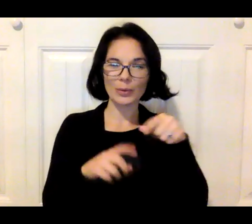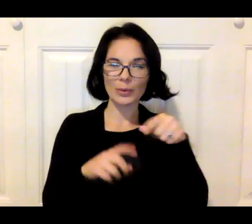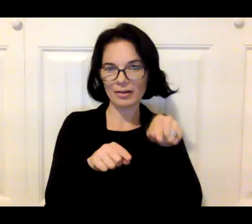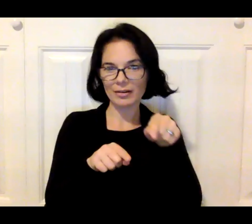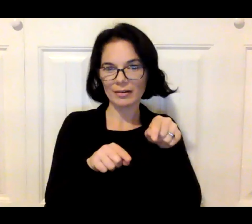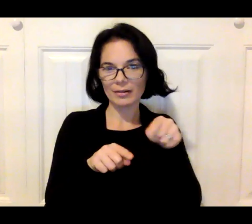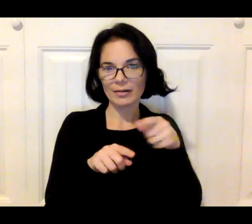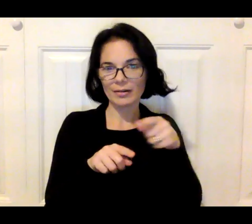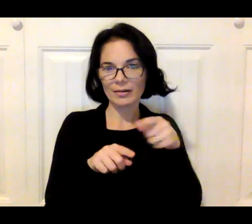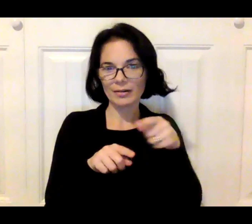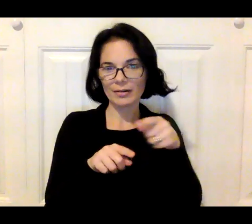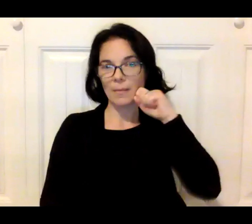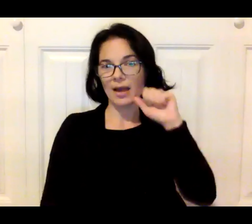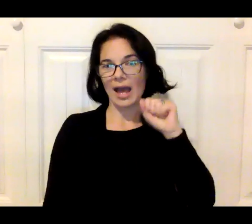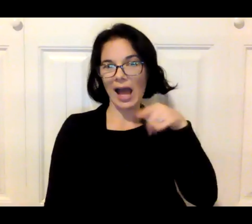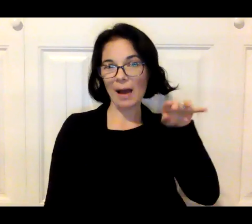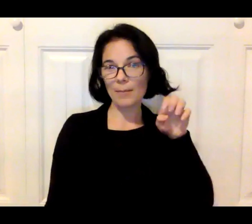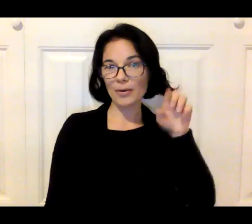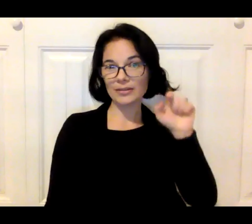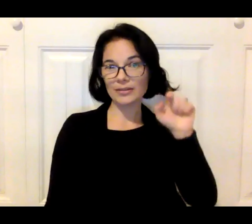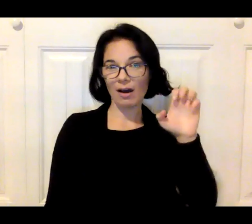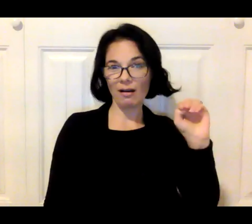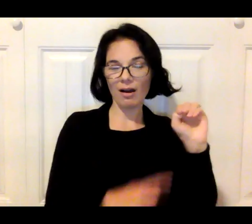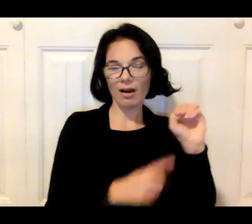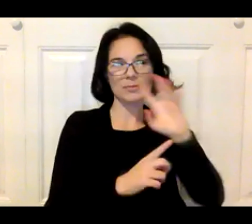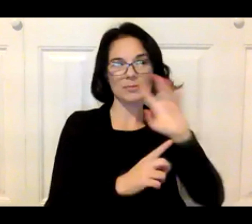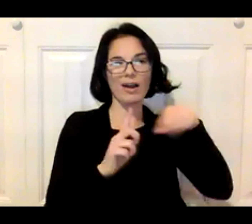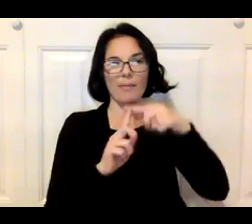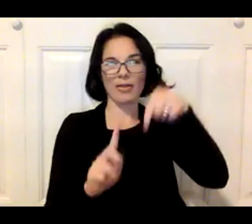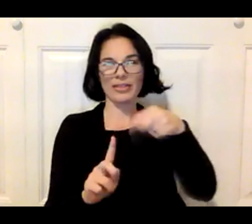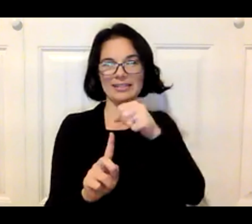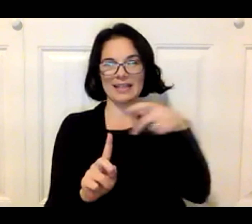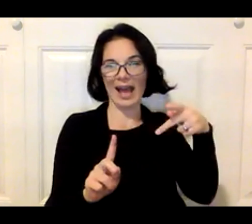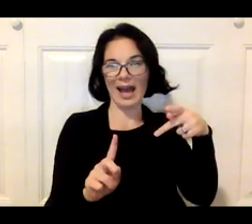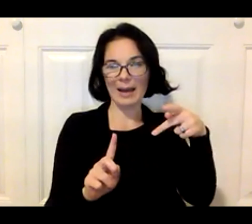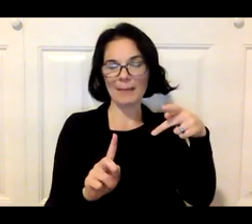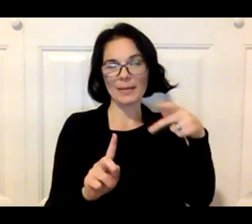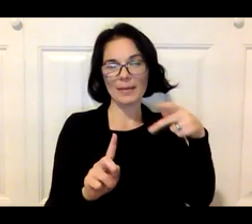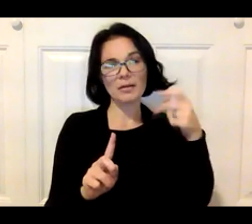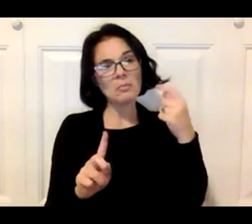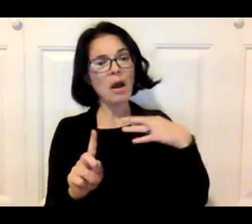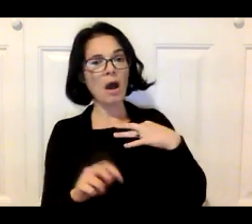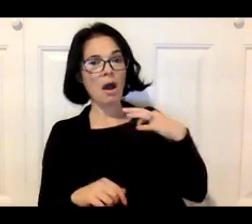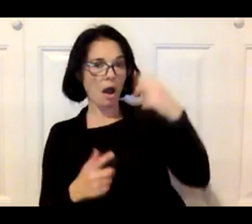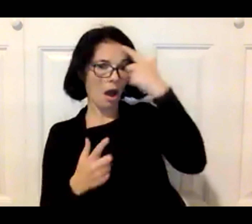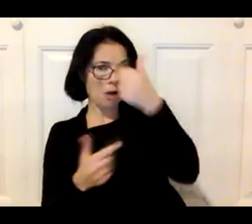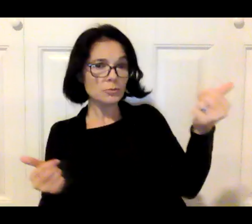from apple.com on the exposure notifications. It's a voluntary thing, and it's meant to be